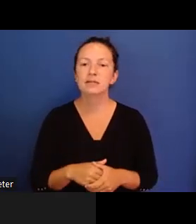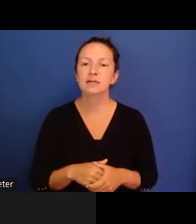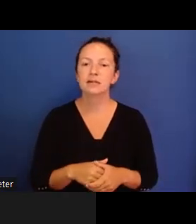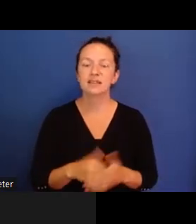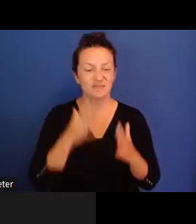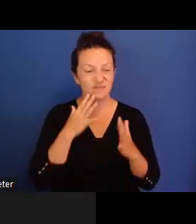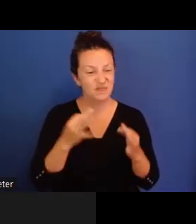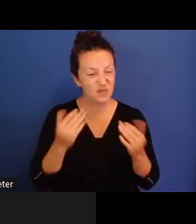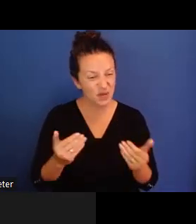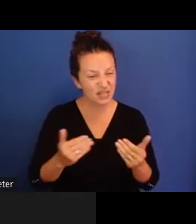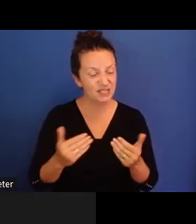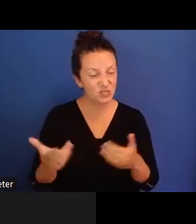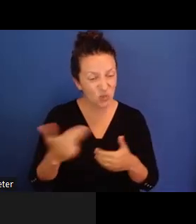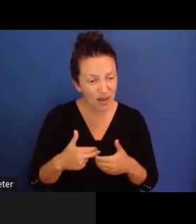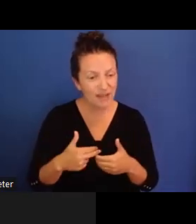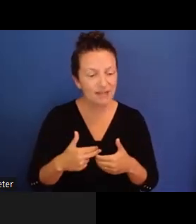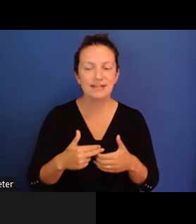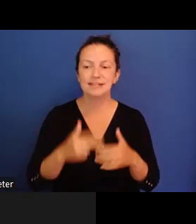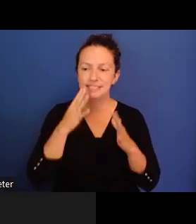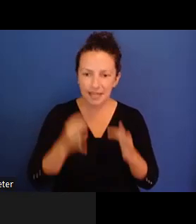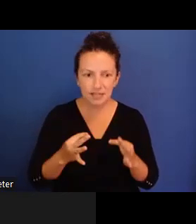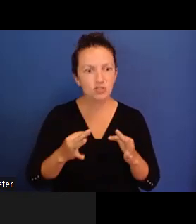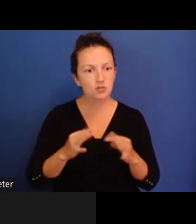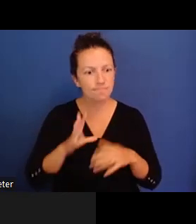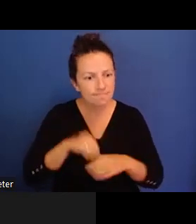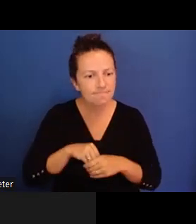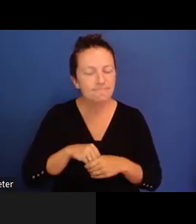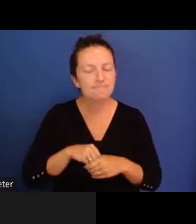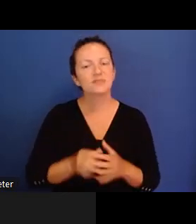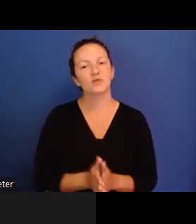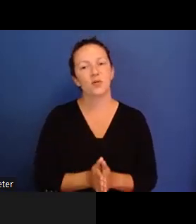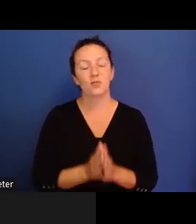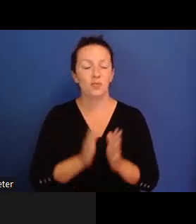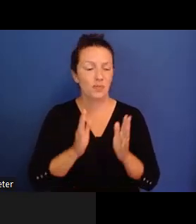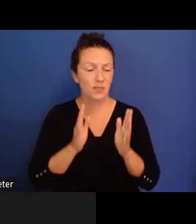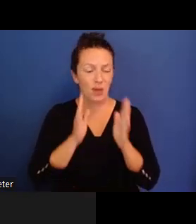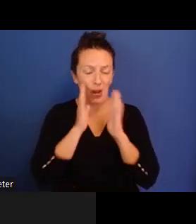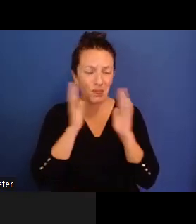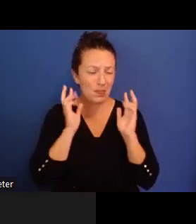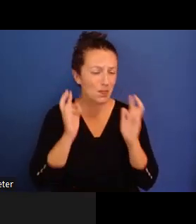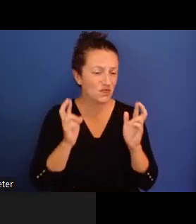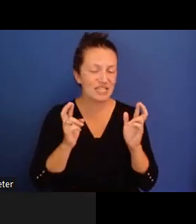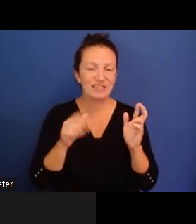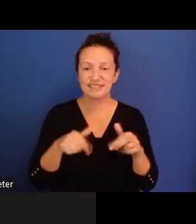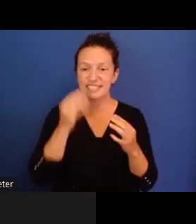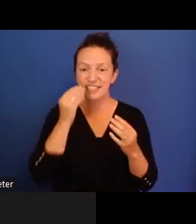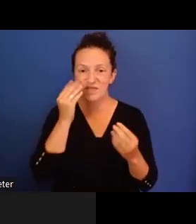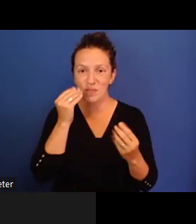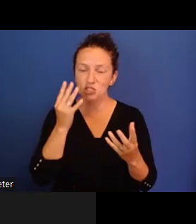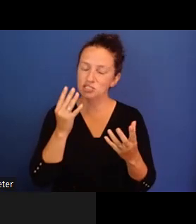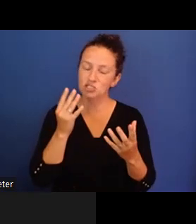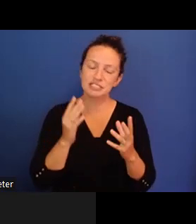and choosing to participate. So I hope this information gives you another